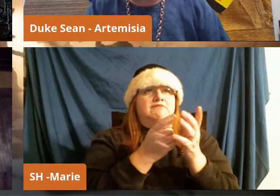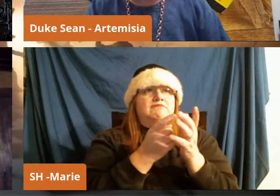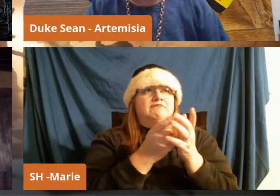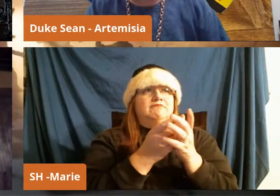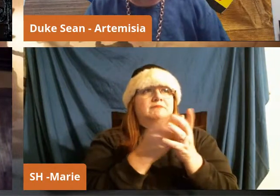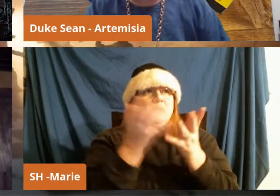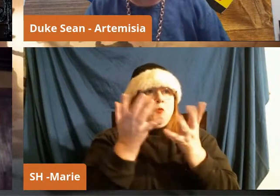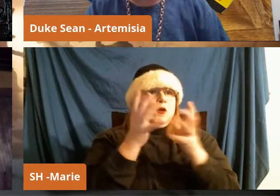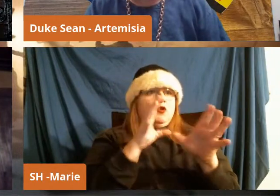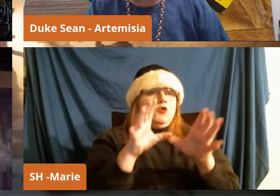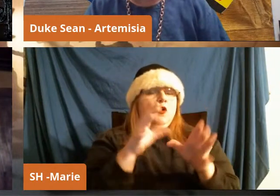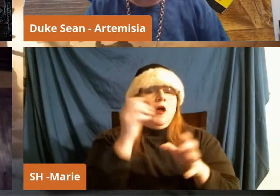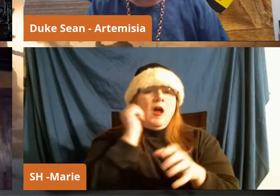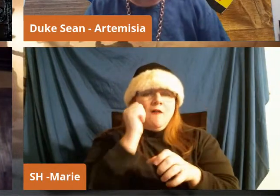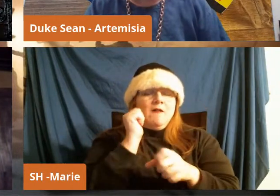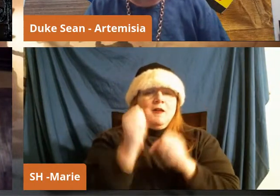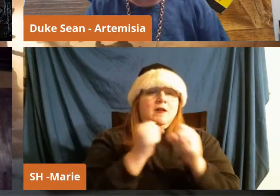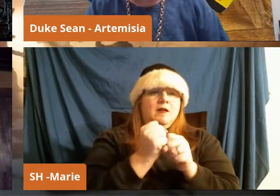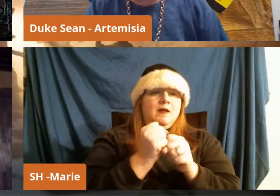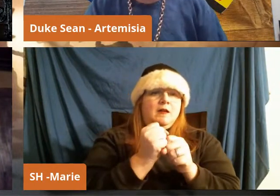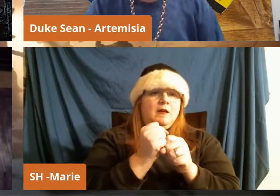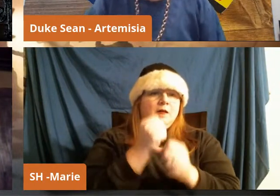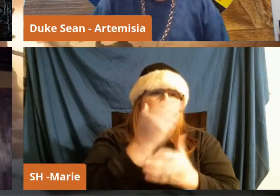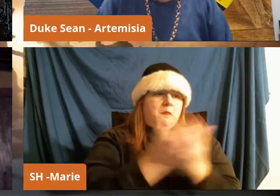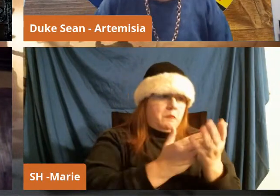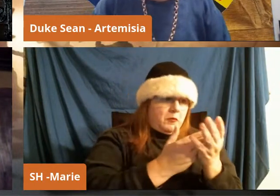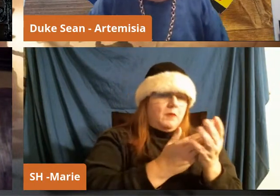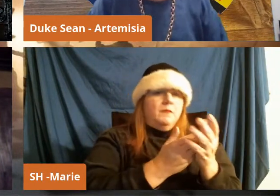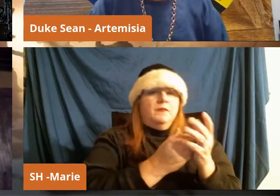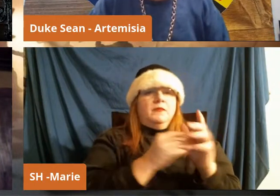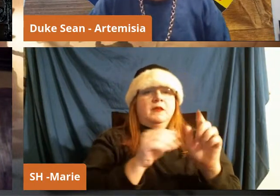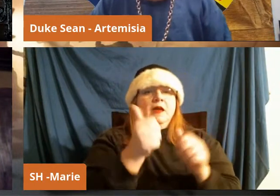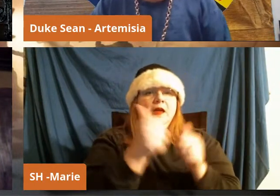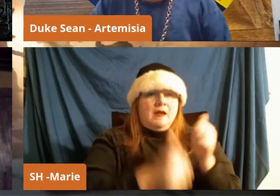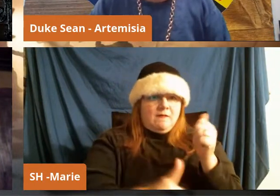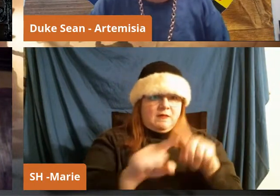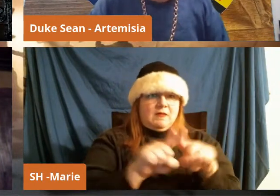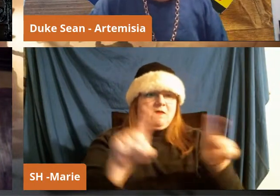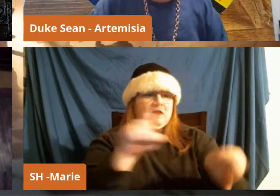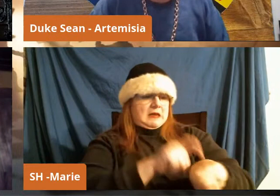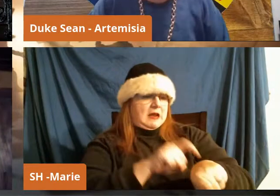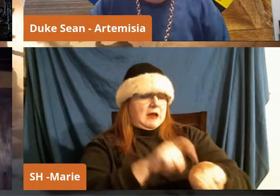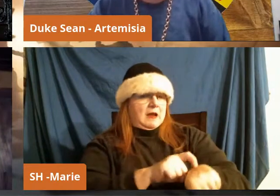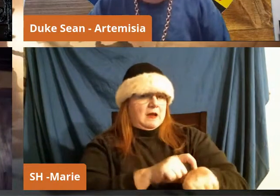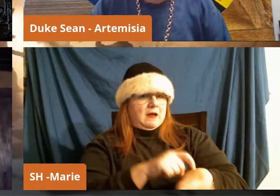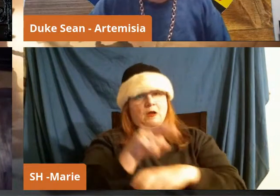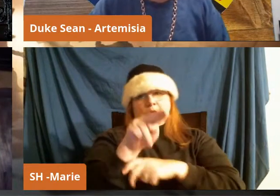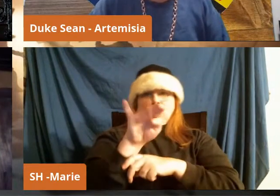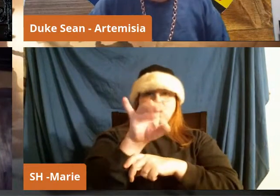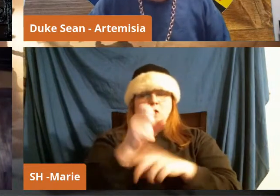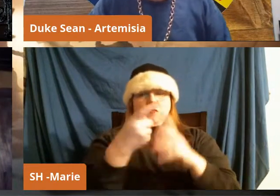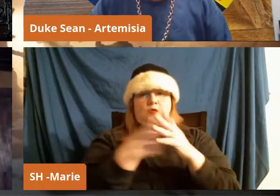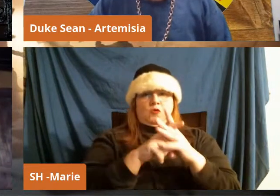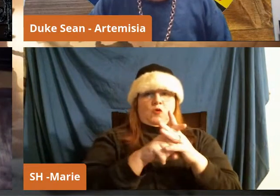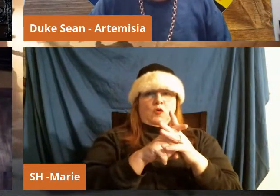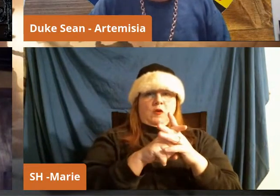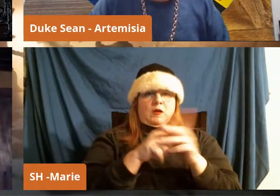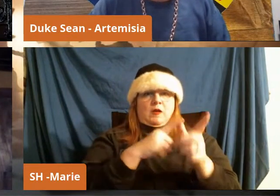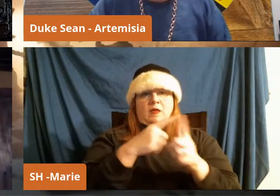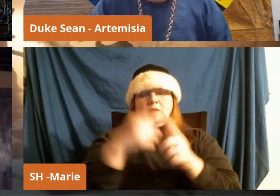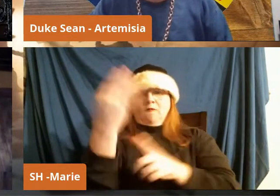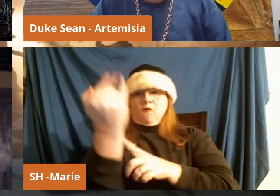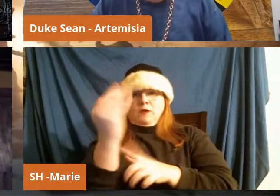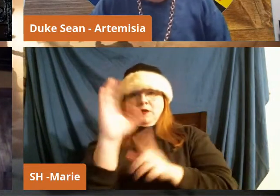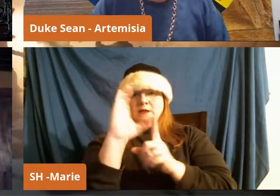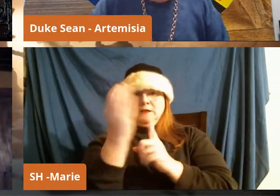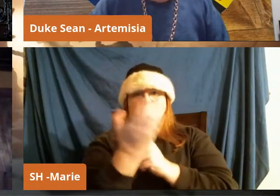all the years. And again, it's been piece by piece. And I've had different time periods. You know, I was a Norman to start with. Then I went 14th